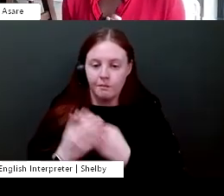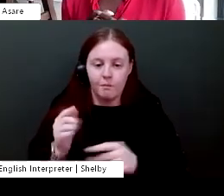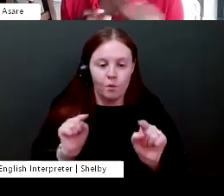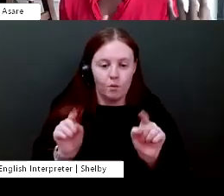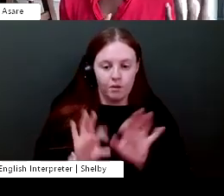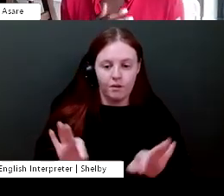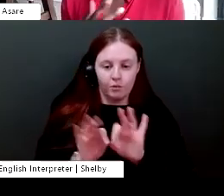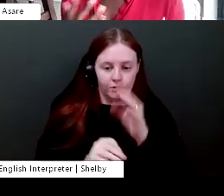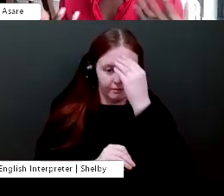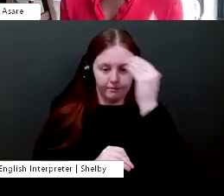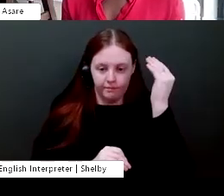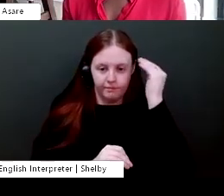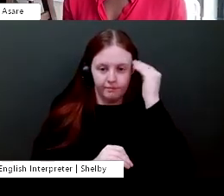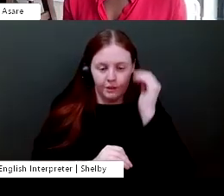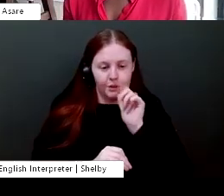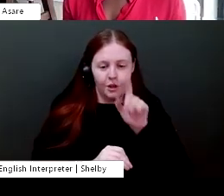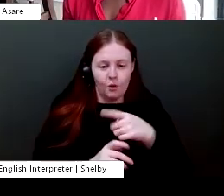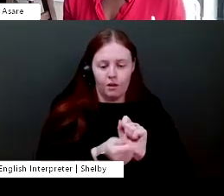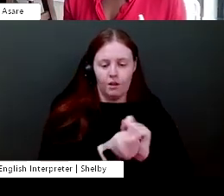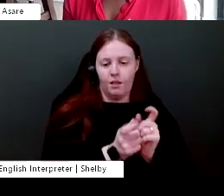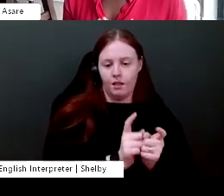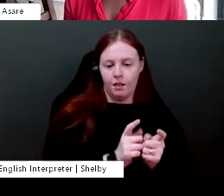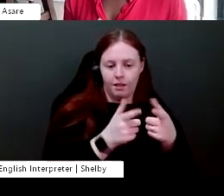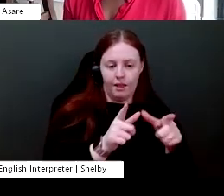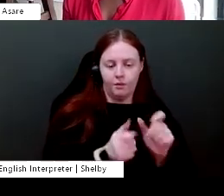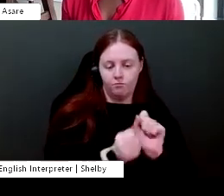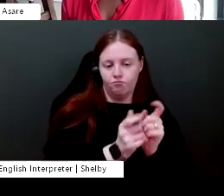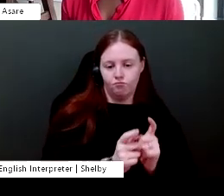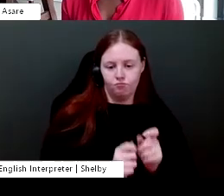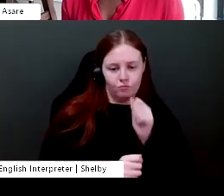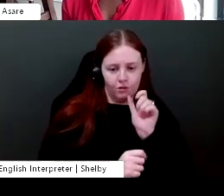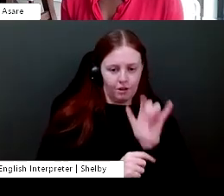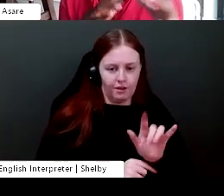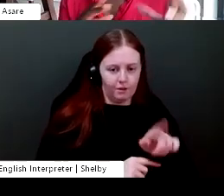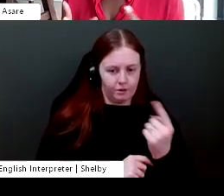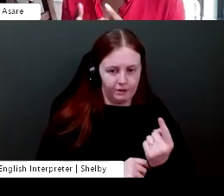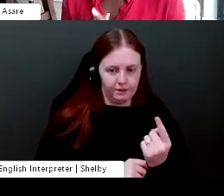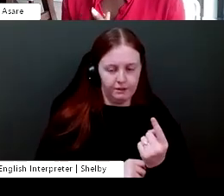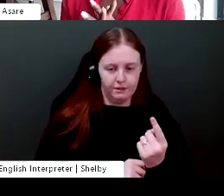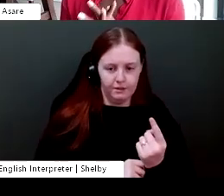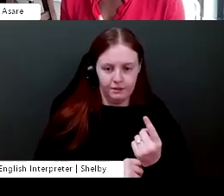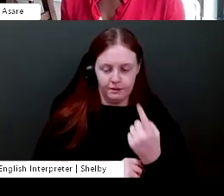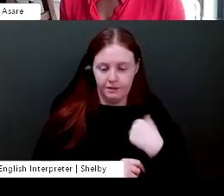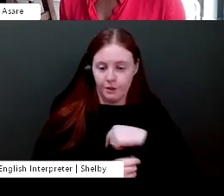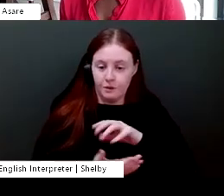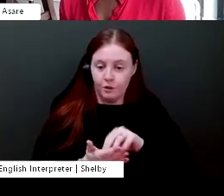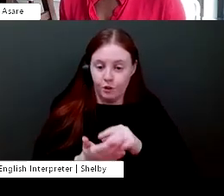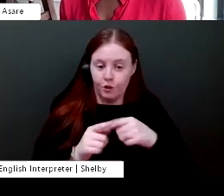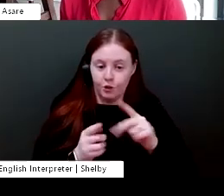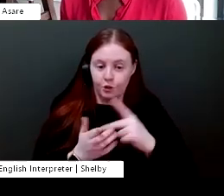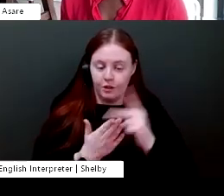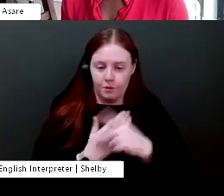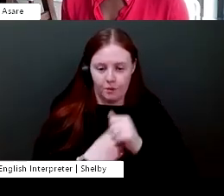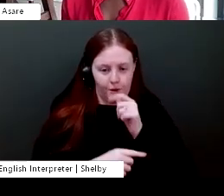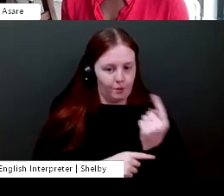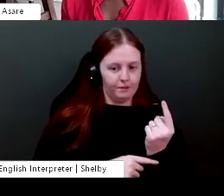And so it's not just a matter of translating materials, which we learned throughout the program, but it's